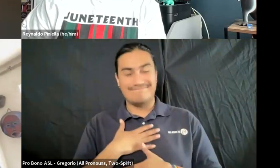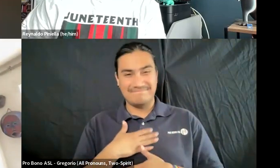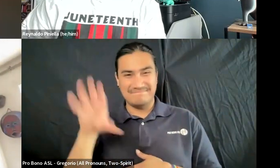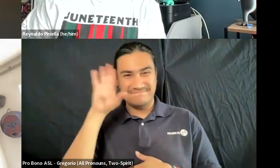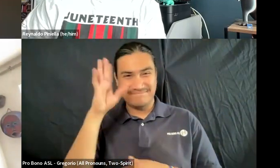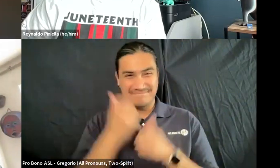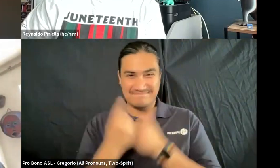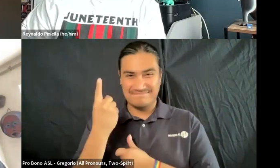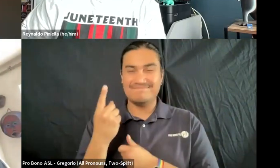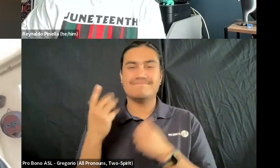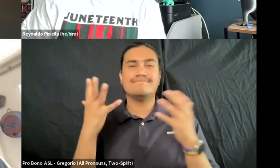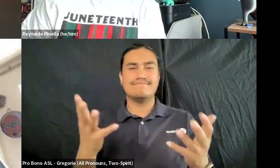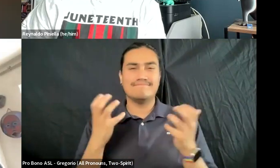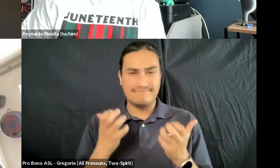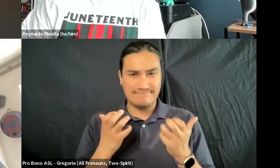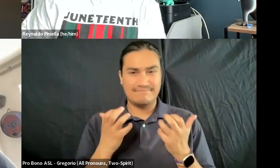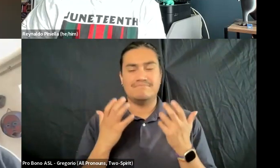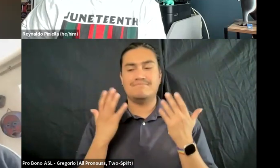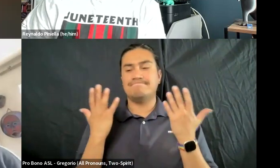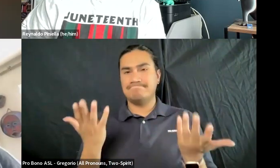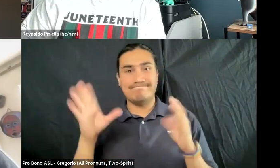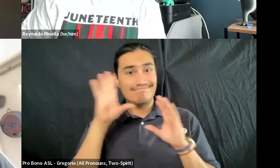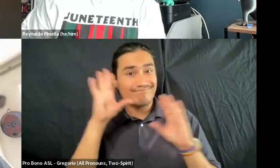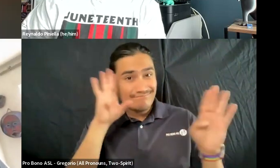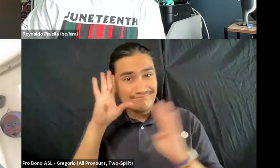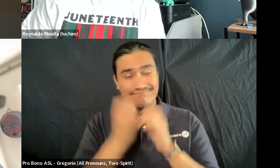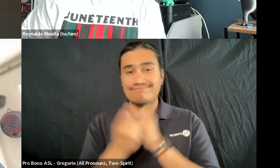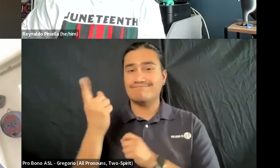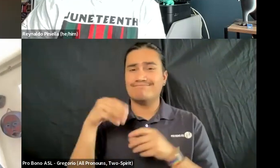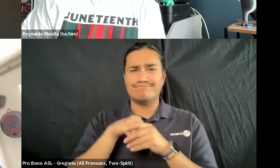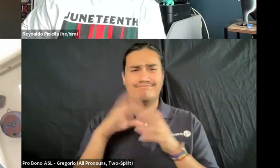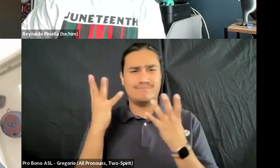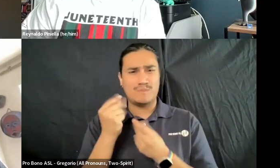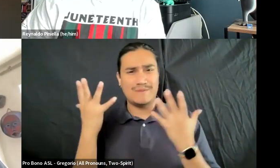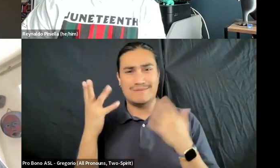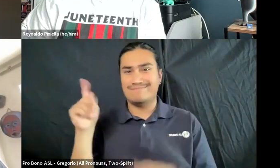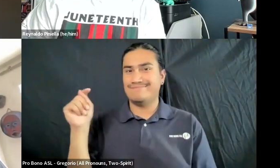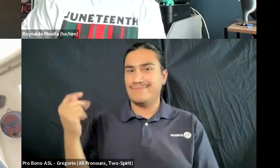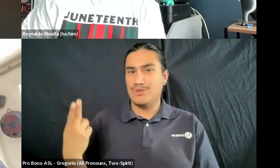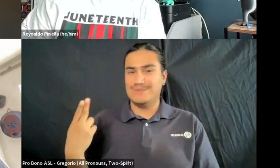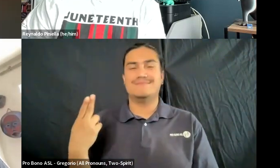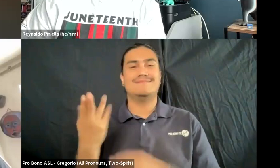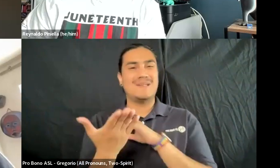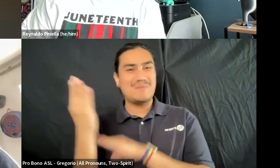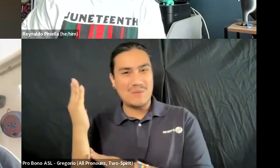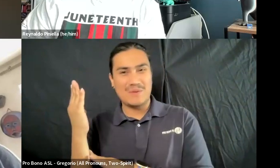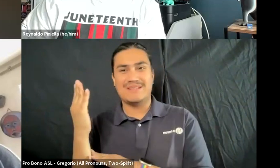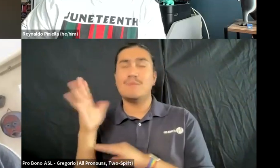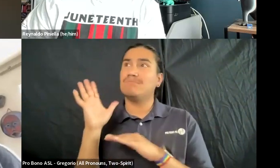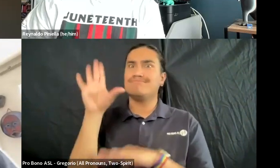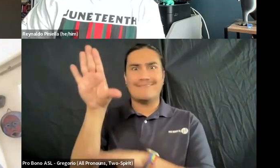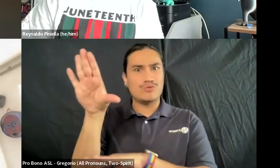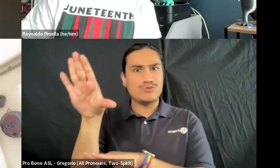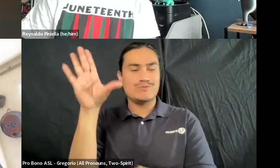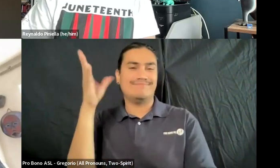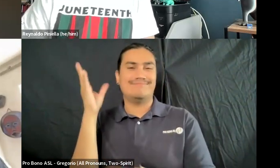Hello, everyone. I just want to say hi to everyone on this beautiful Thursday morning for